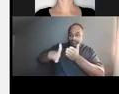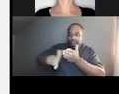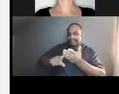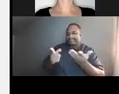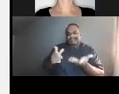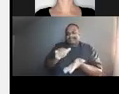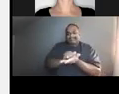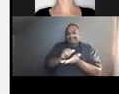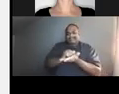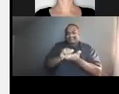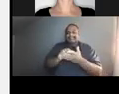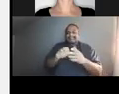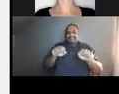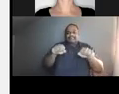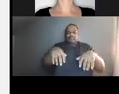They also do,